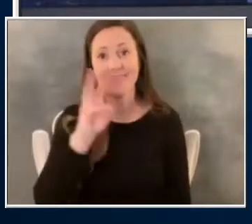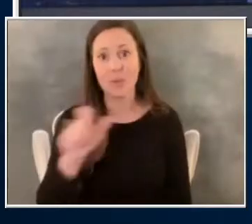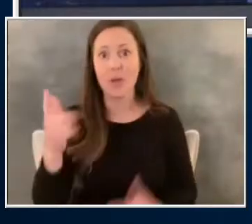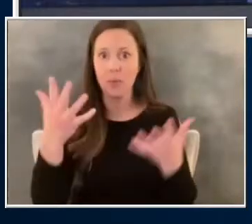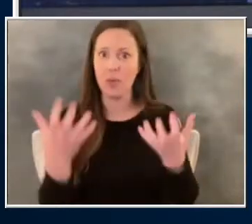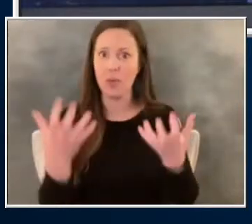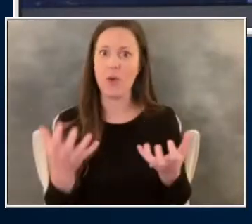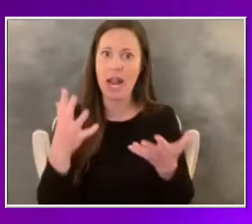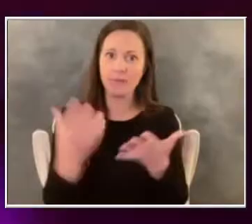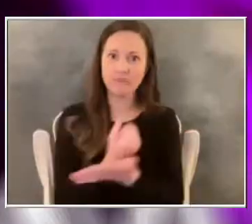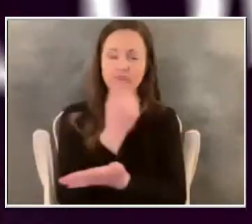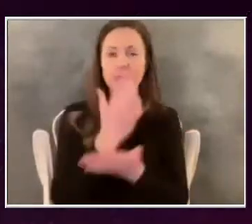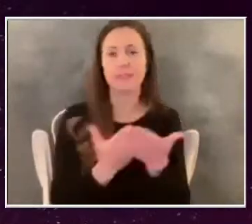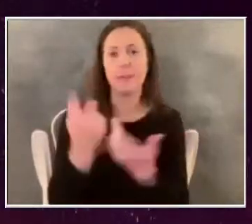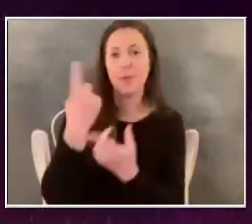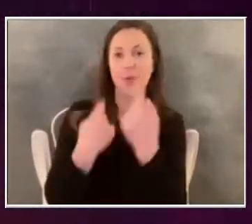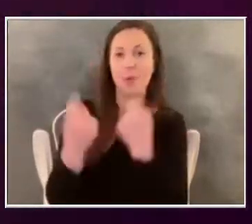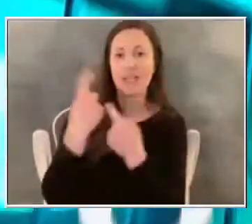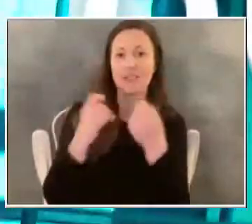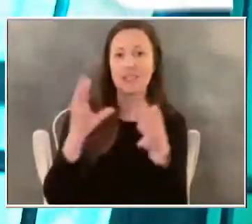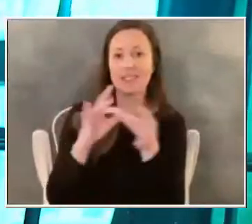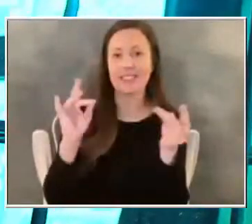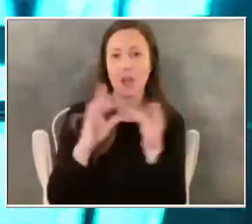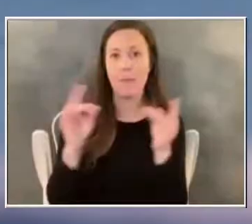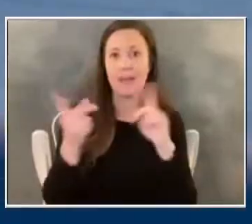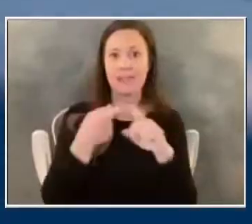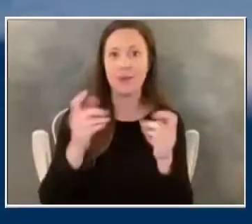and comments from our viewers this morning.